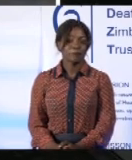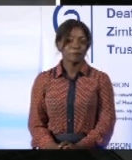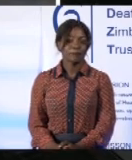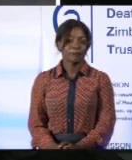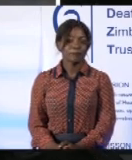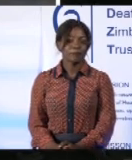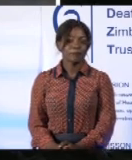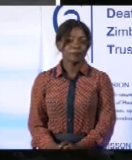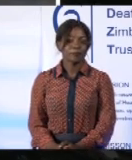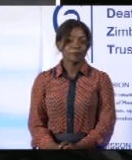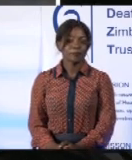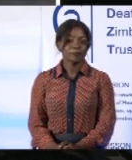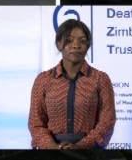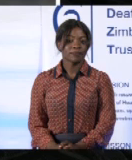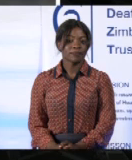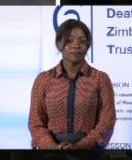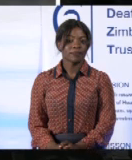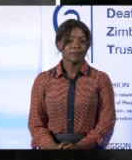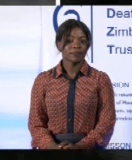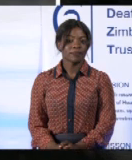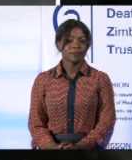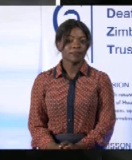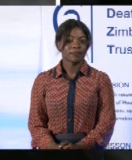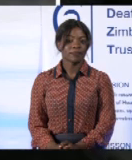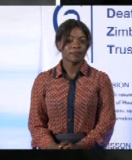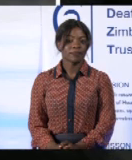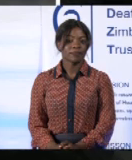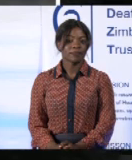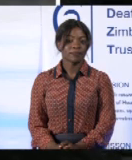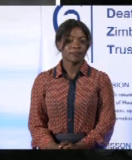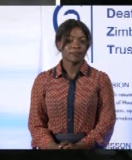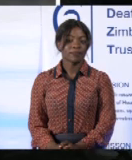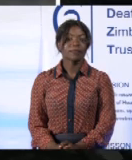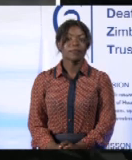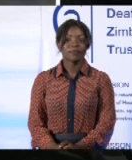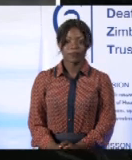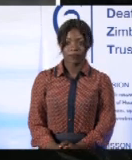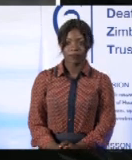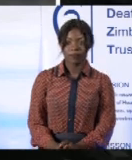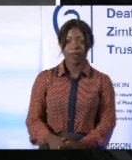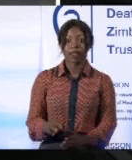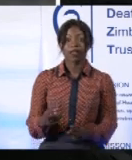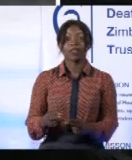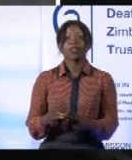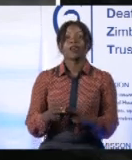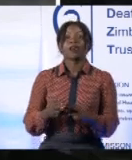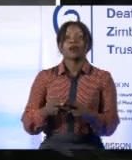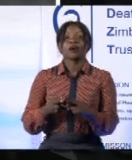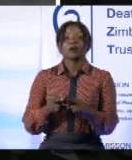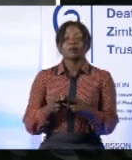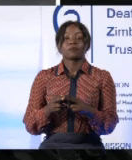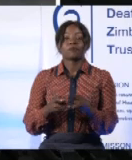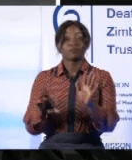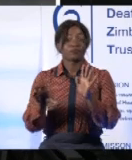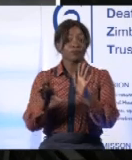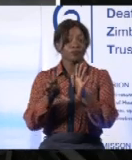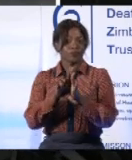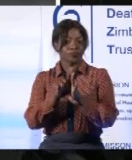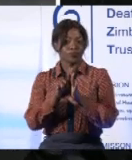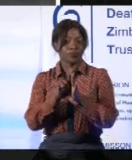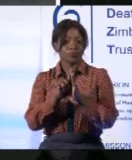legal practitioner practicing in Zimbabwe, and I'm currently in private practice in Harare. The